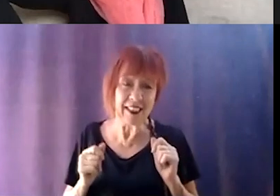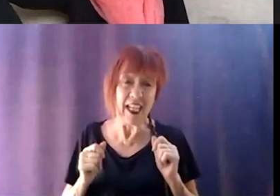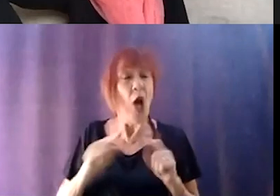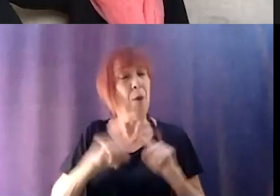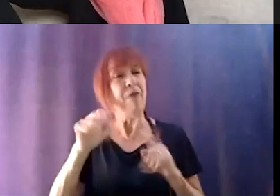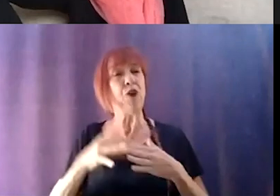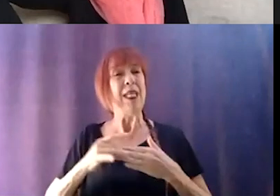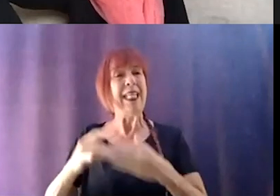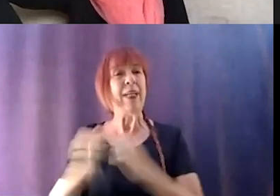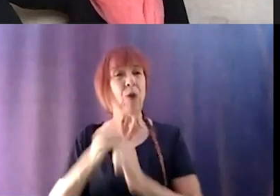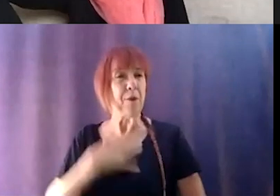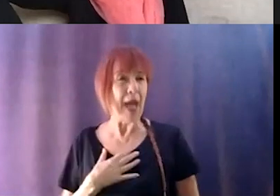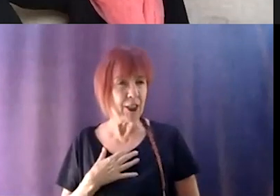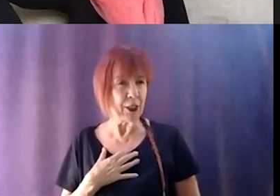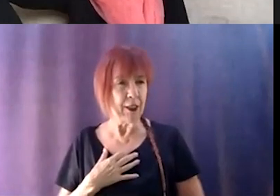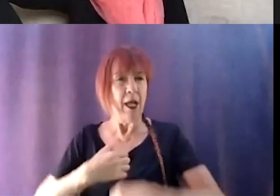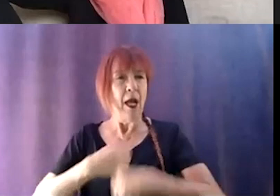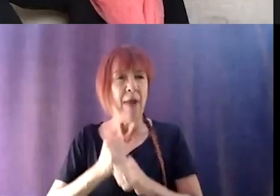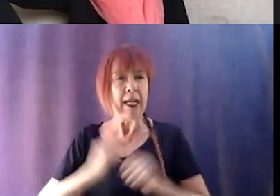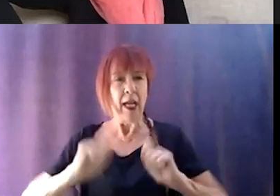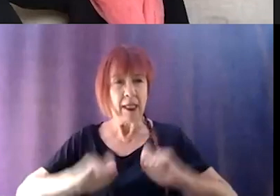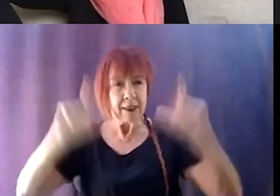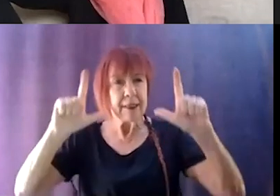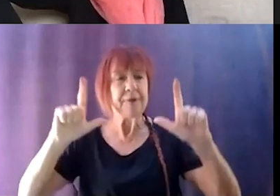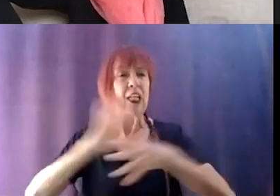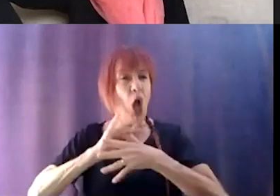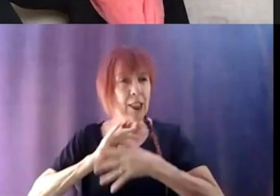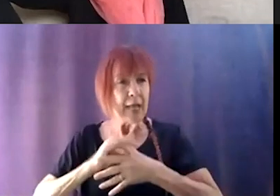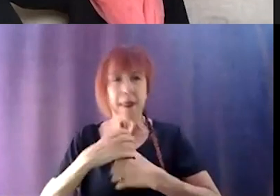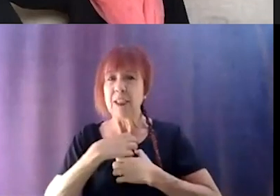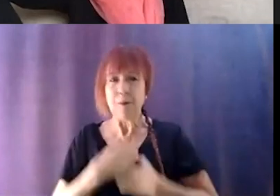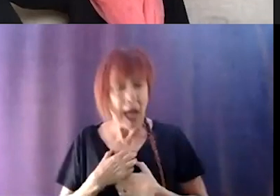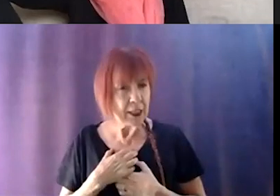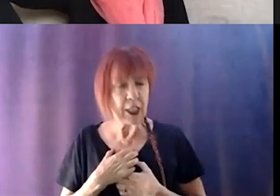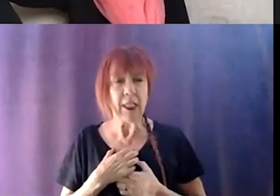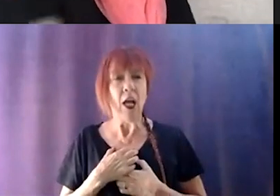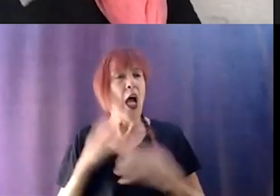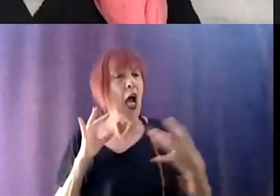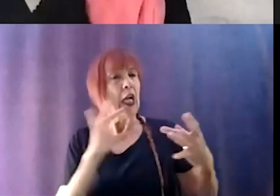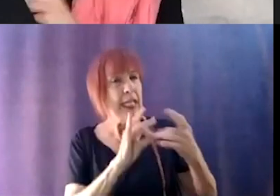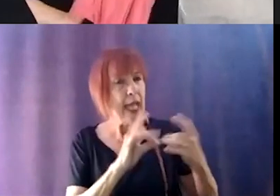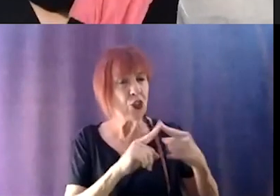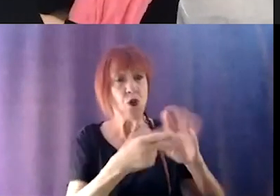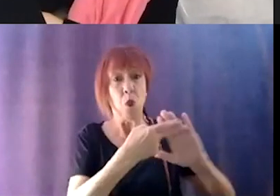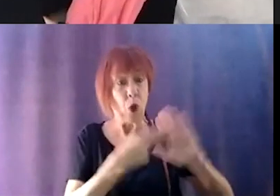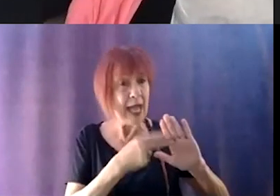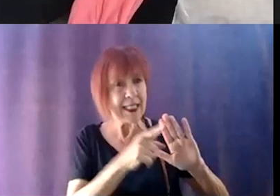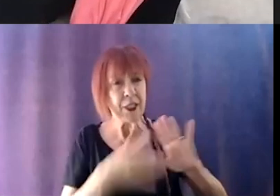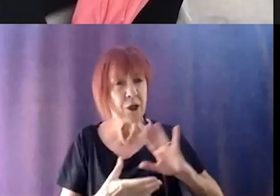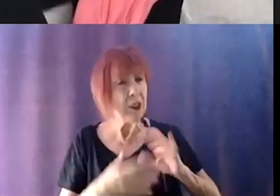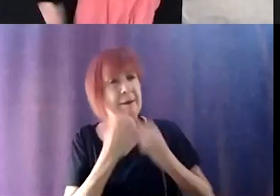that you're passionate about, and you reach out to brands that you're passionate about, and you find ways to come up with